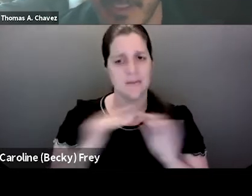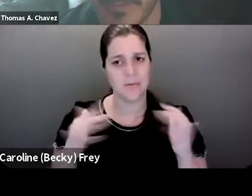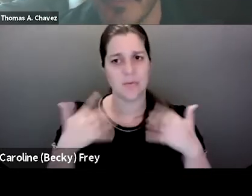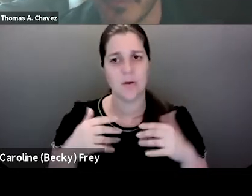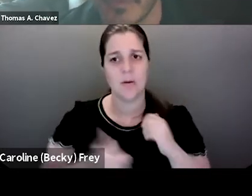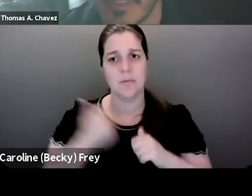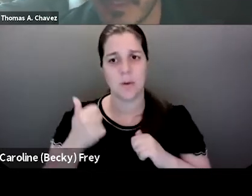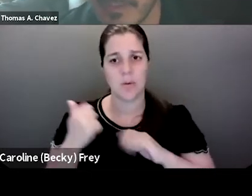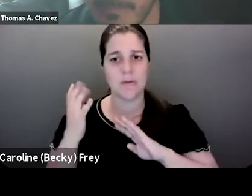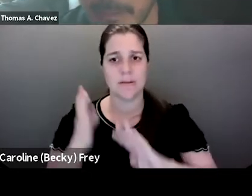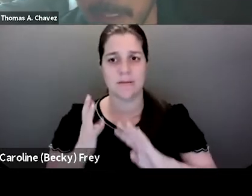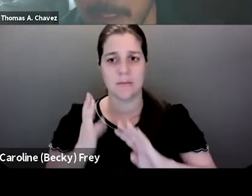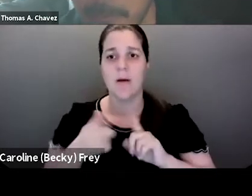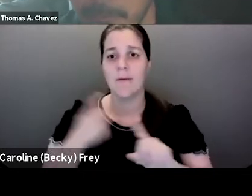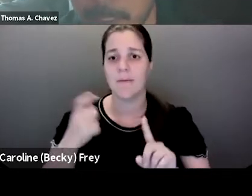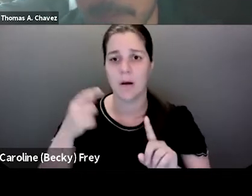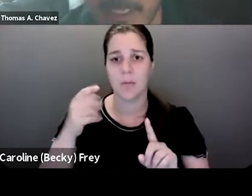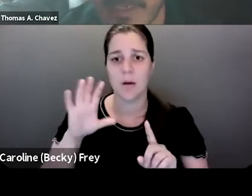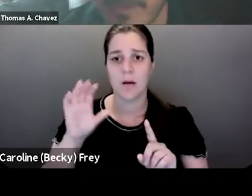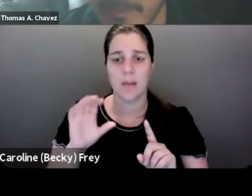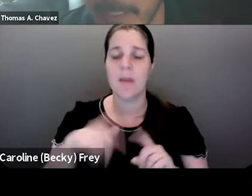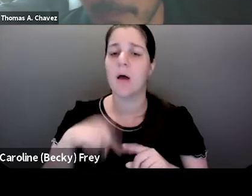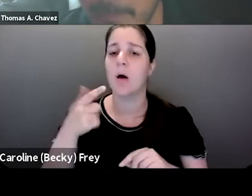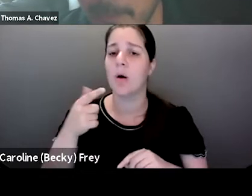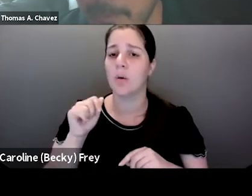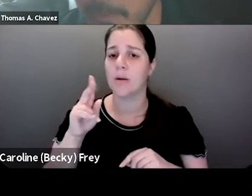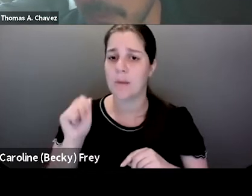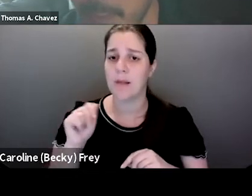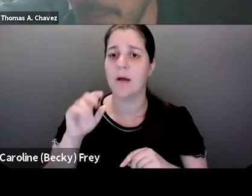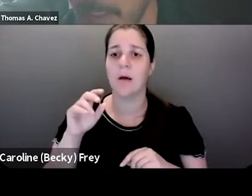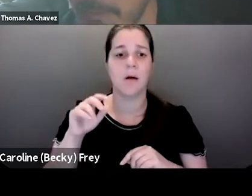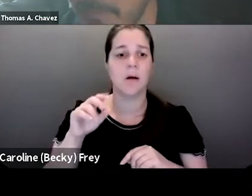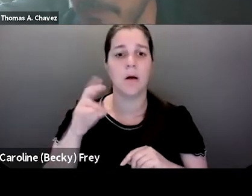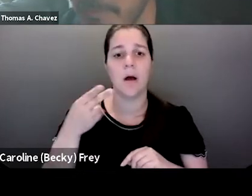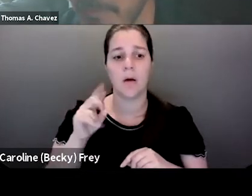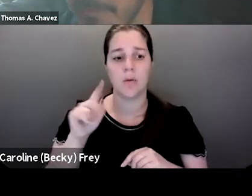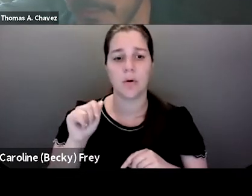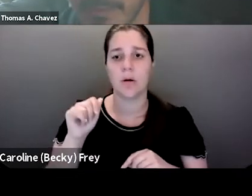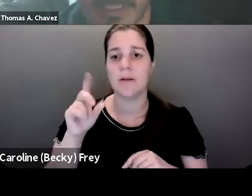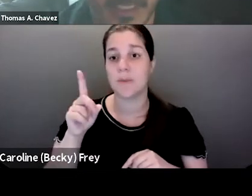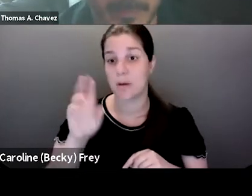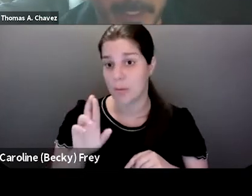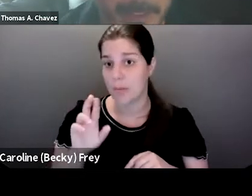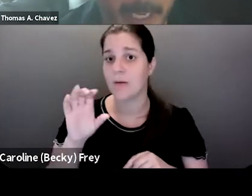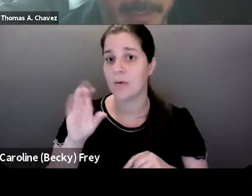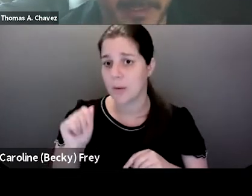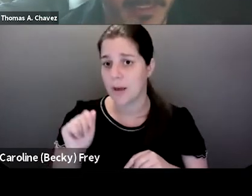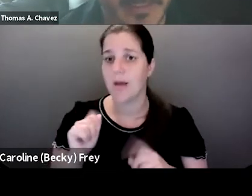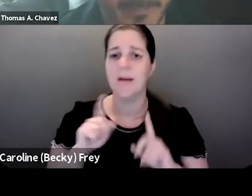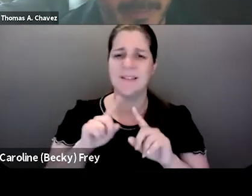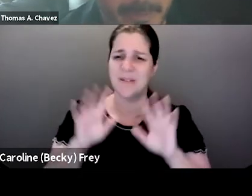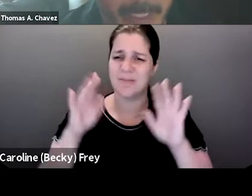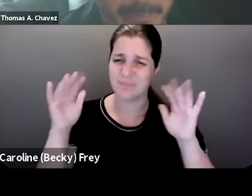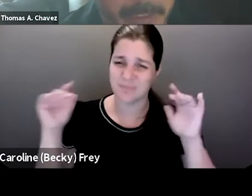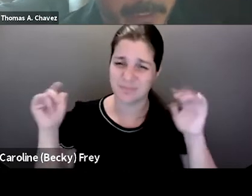coming largely from Colombia, Guatemala, Honduras, followed by El Salvador, Cuba, and the Dominican Republic, with the